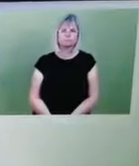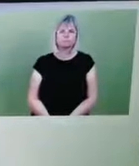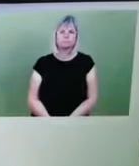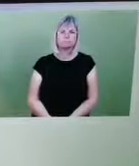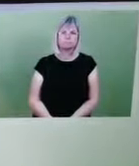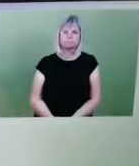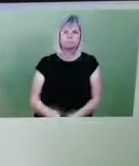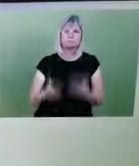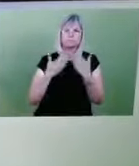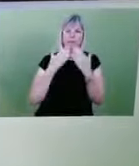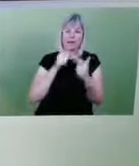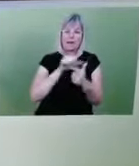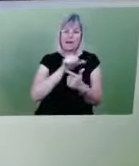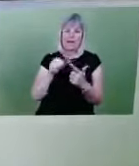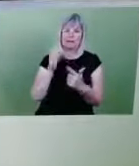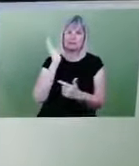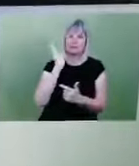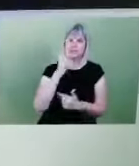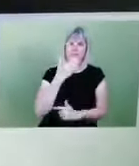Speaker, please.